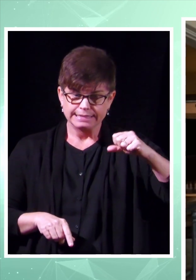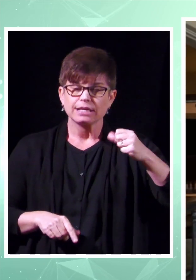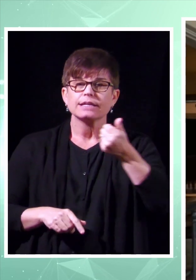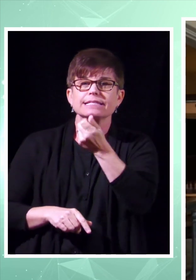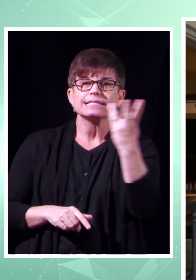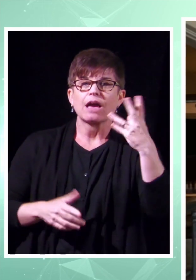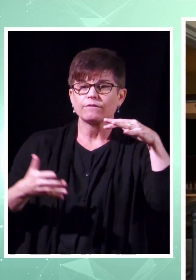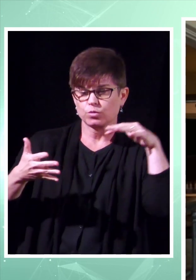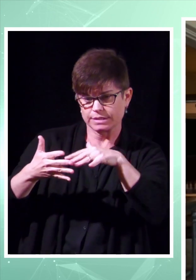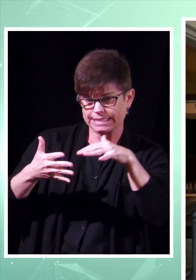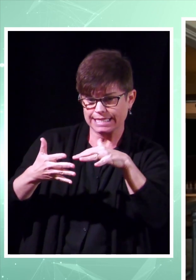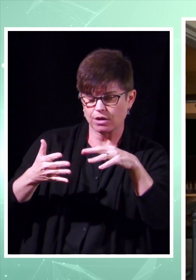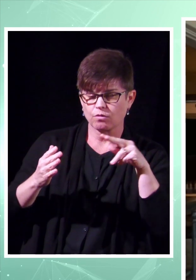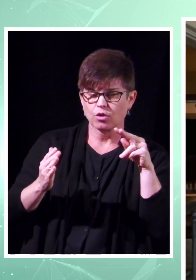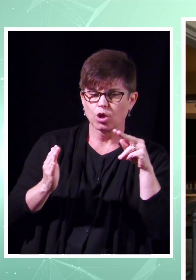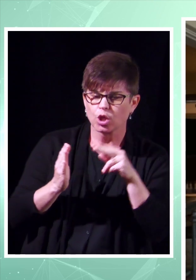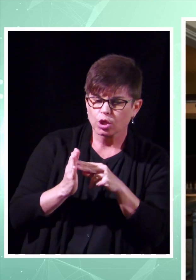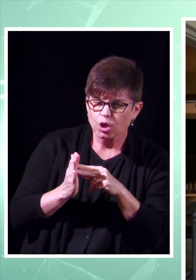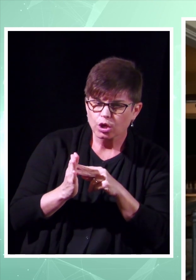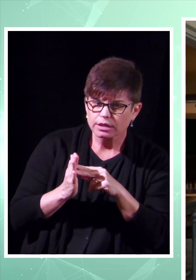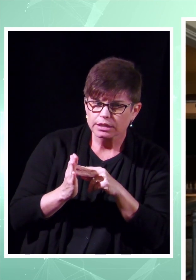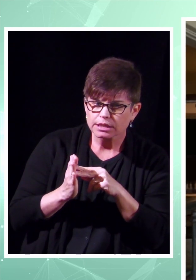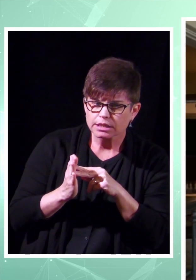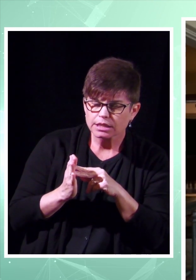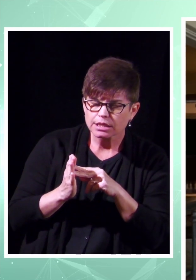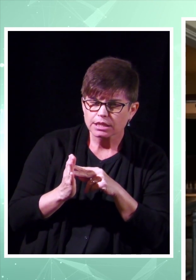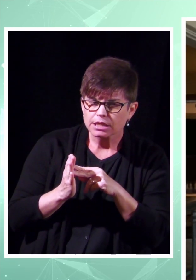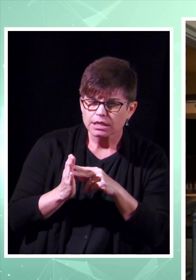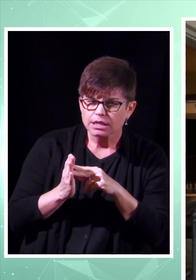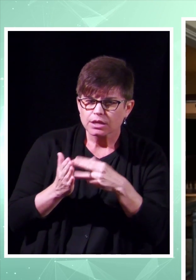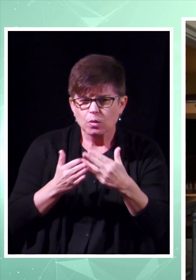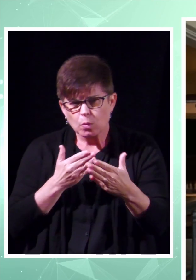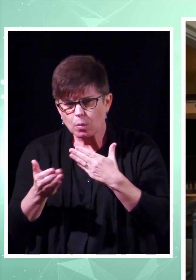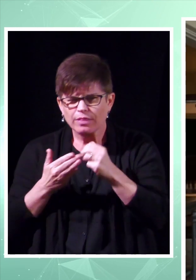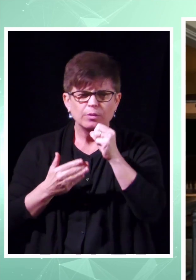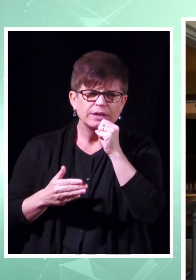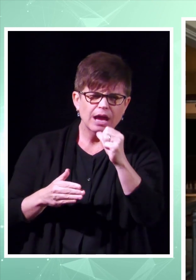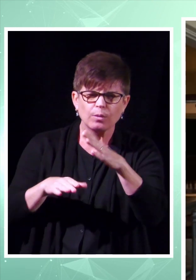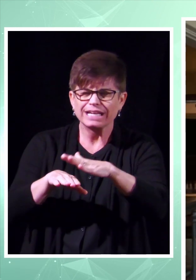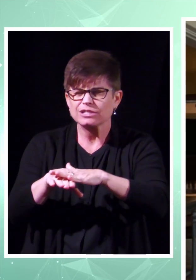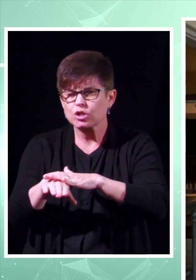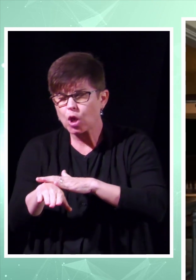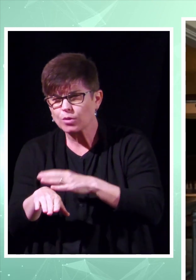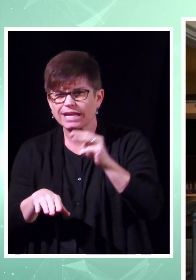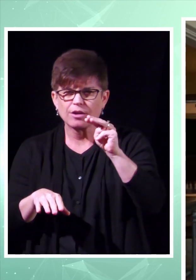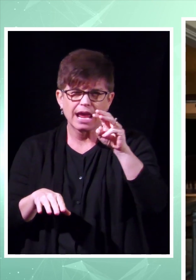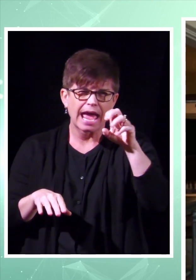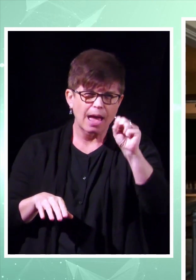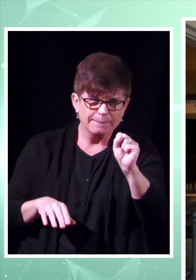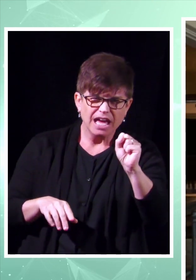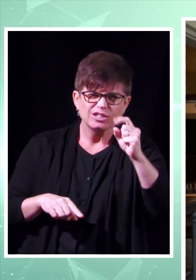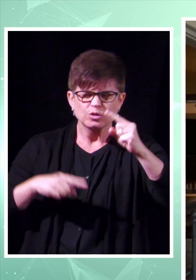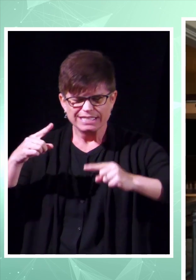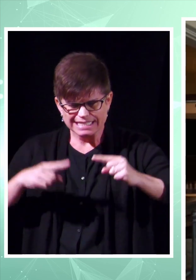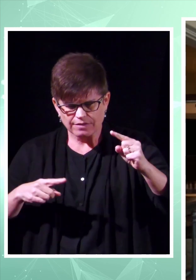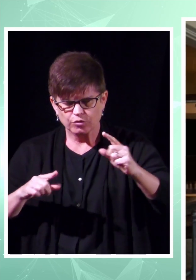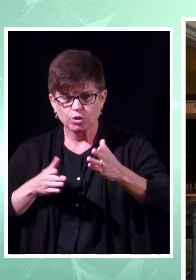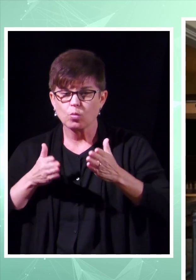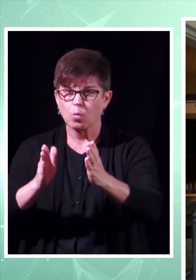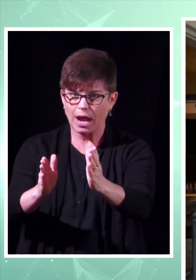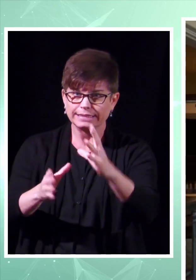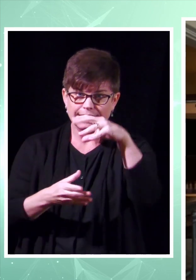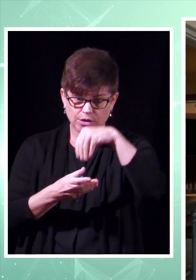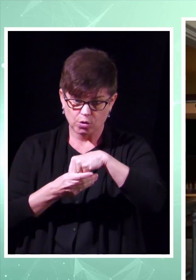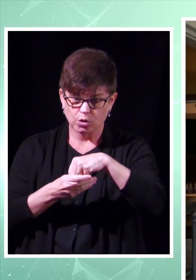several studies looking at whether or not we can slow down multiple sclerosis in very which ways, including